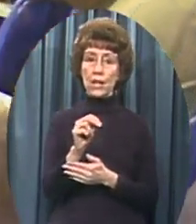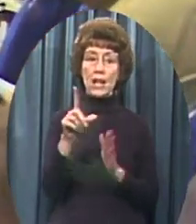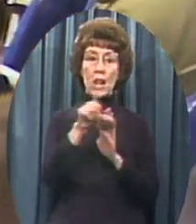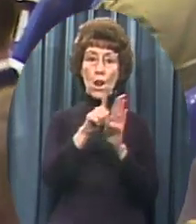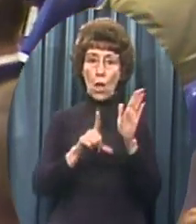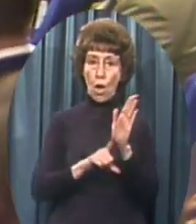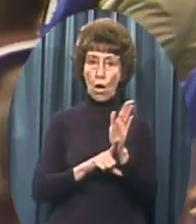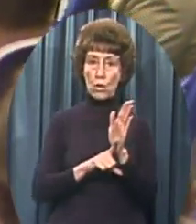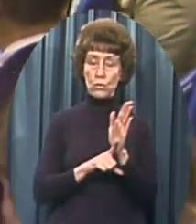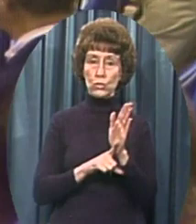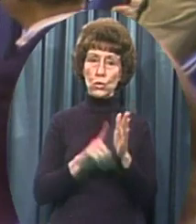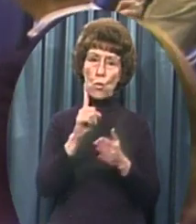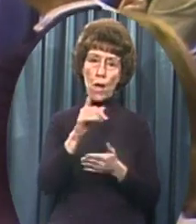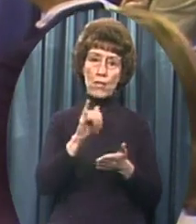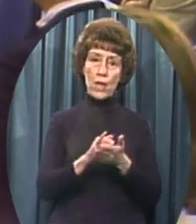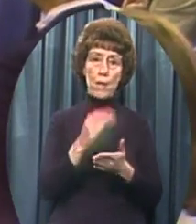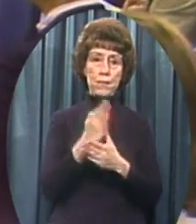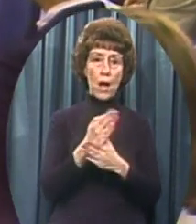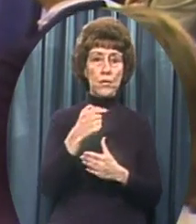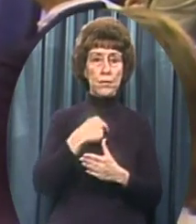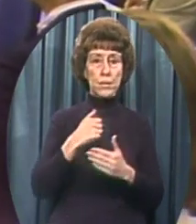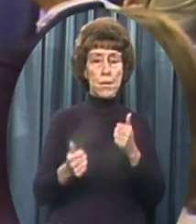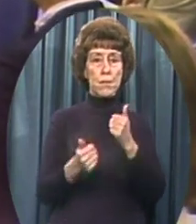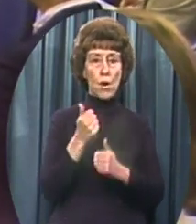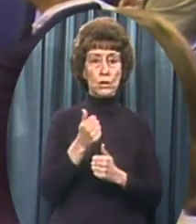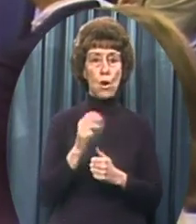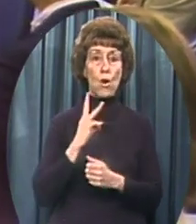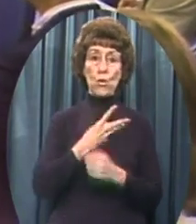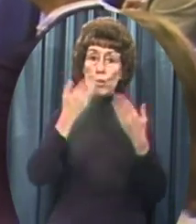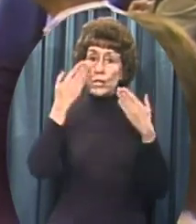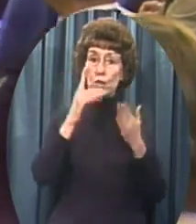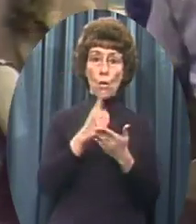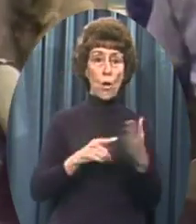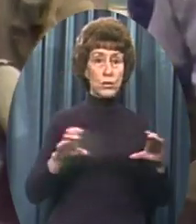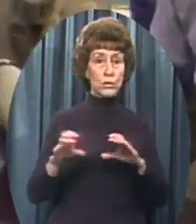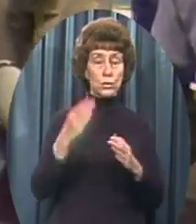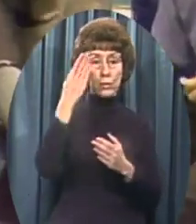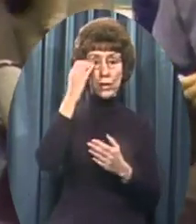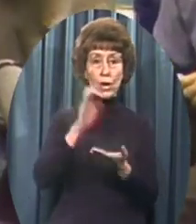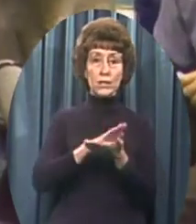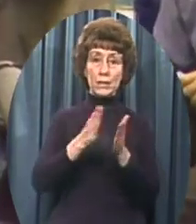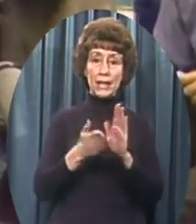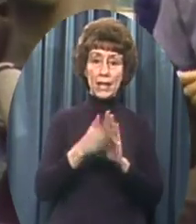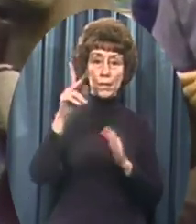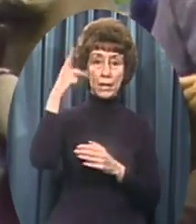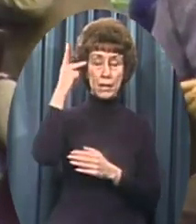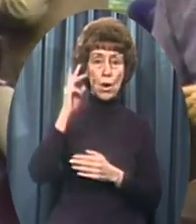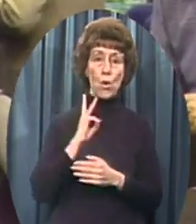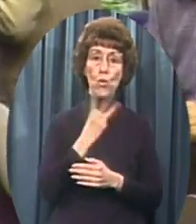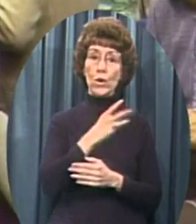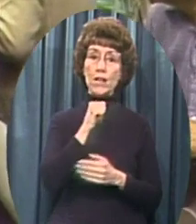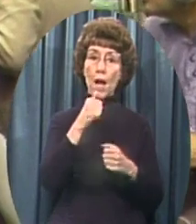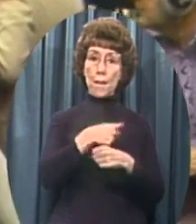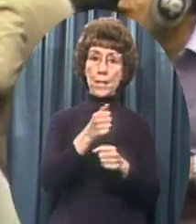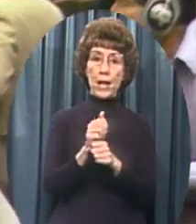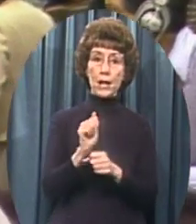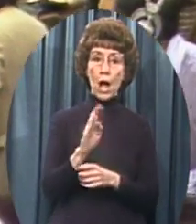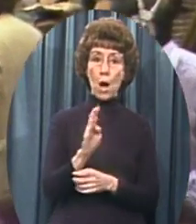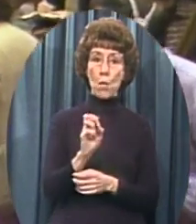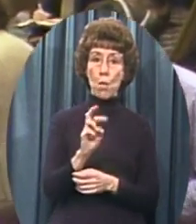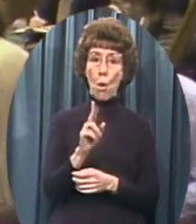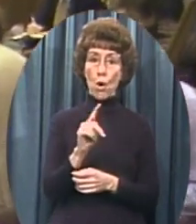most. We didn't know what to do about it because it became political. We didn't make abortion political. It became political